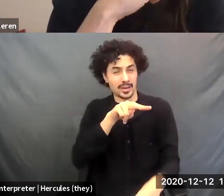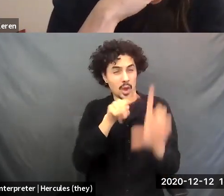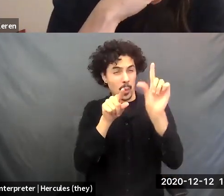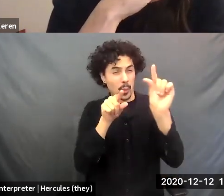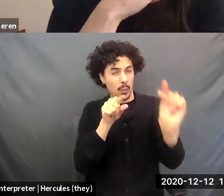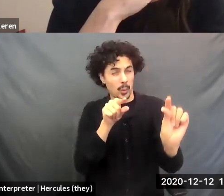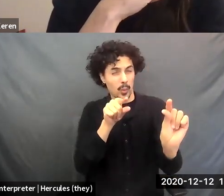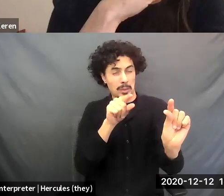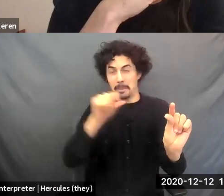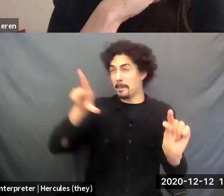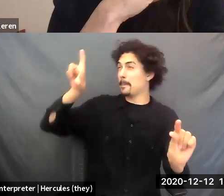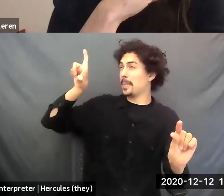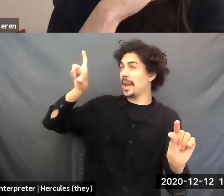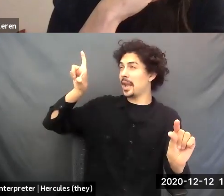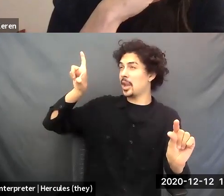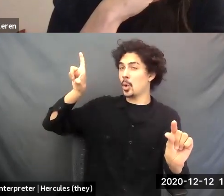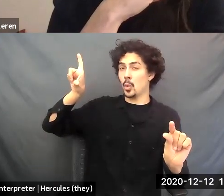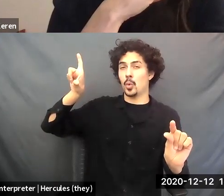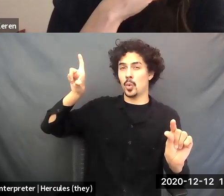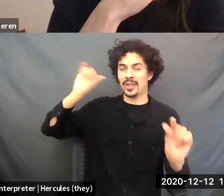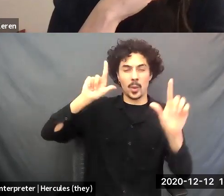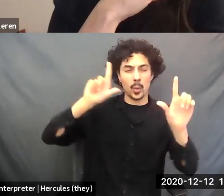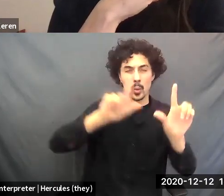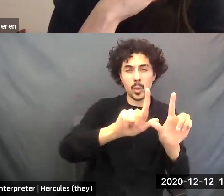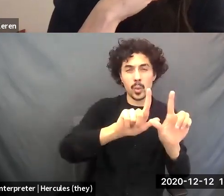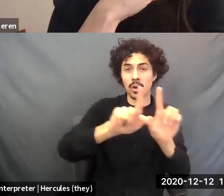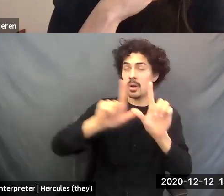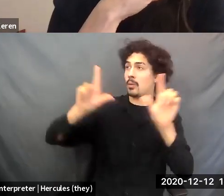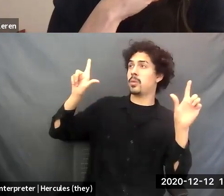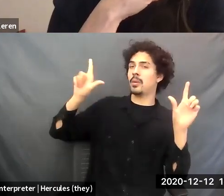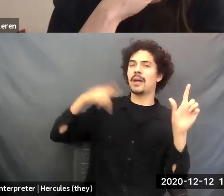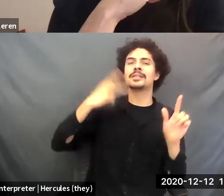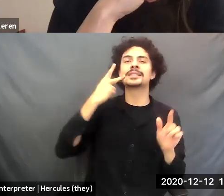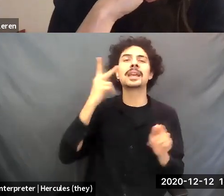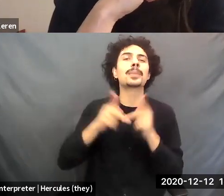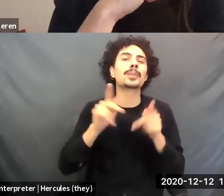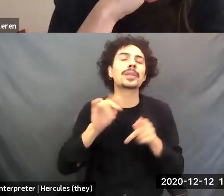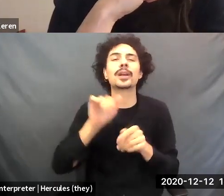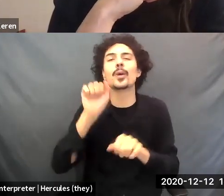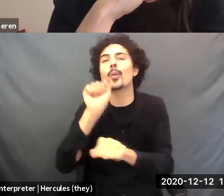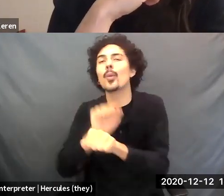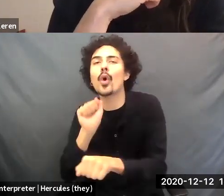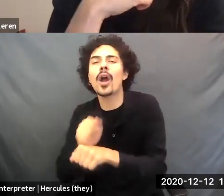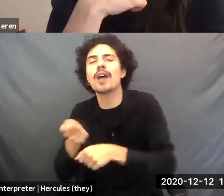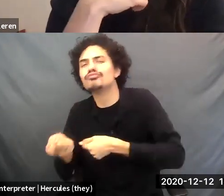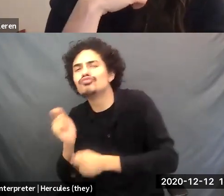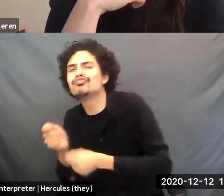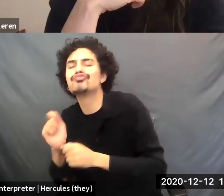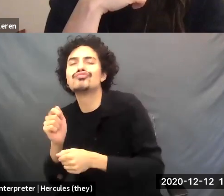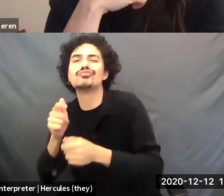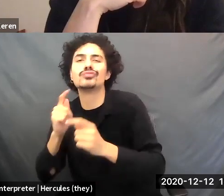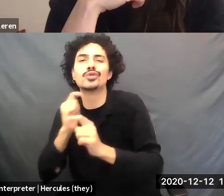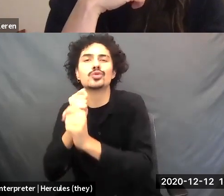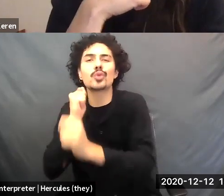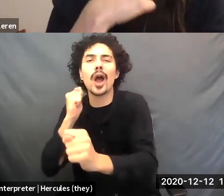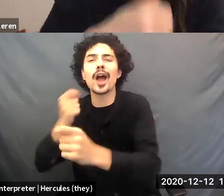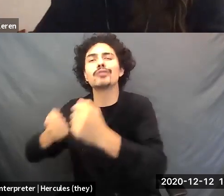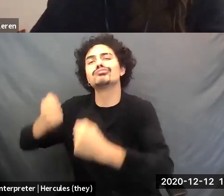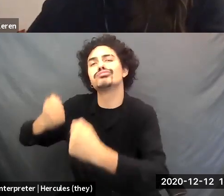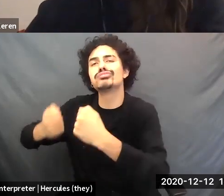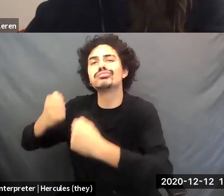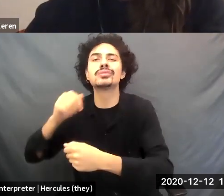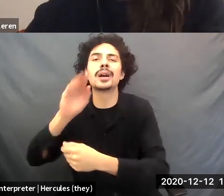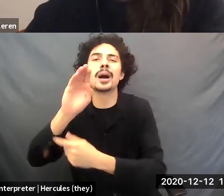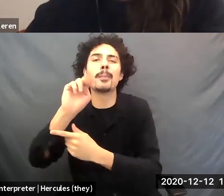different people kind of cultivating mulch, or working on the landscape, or even driving trucks. Like, the scale of the human form